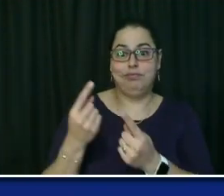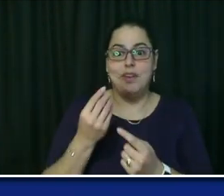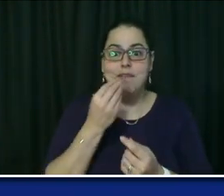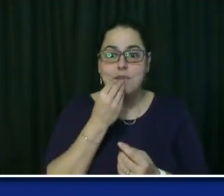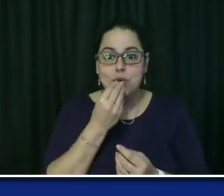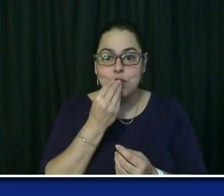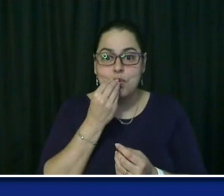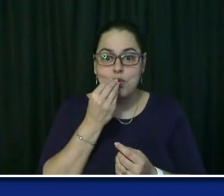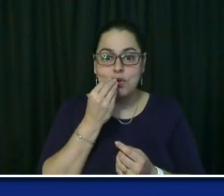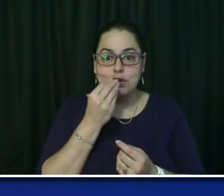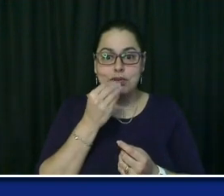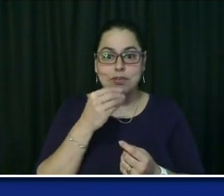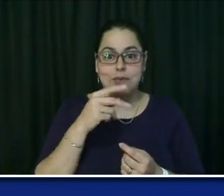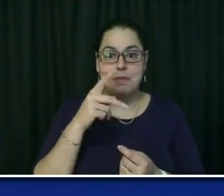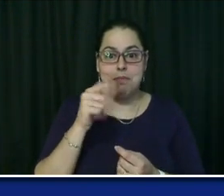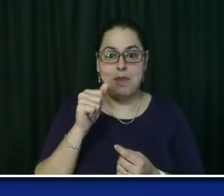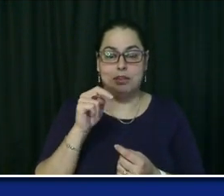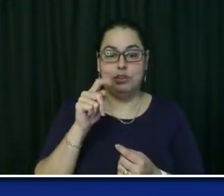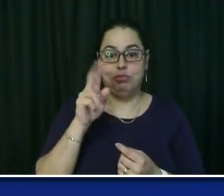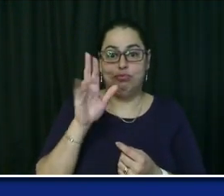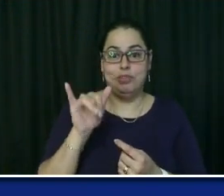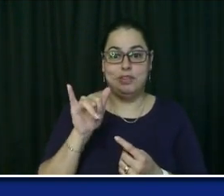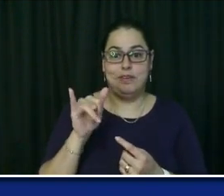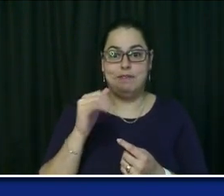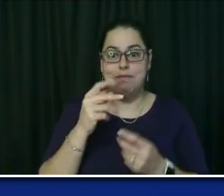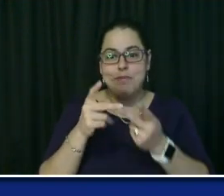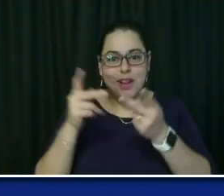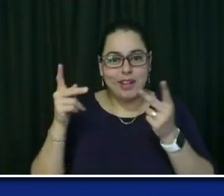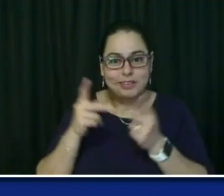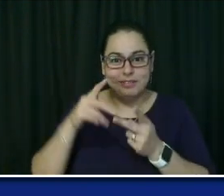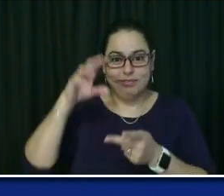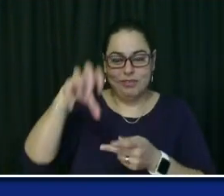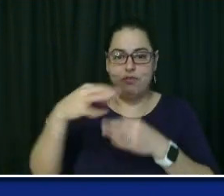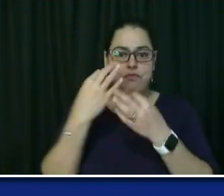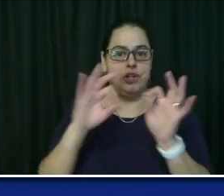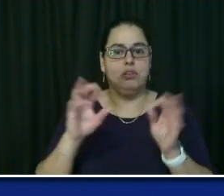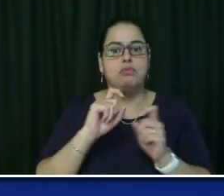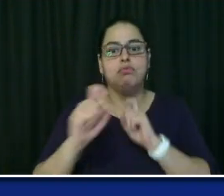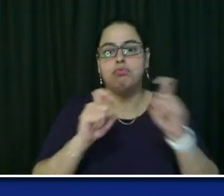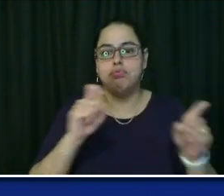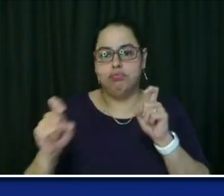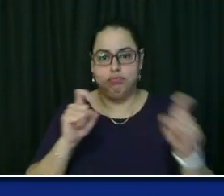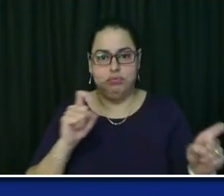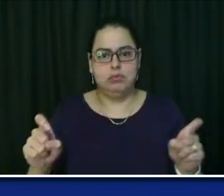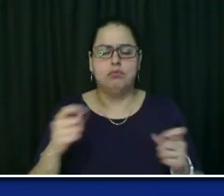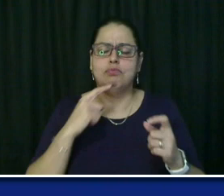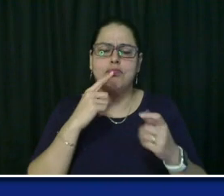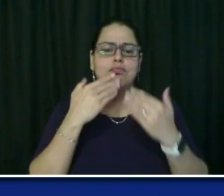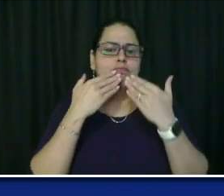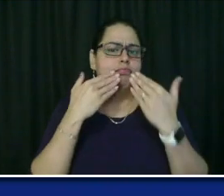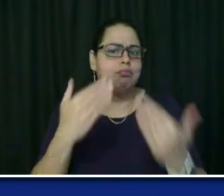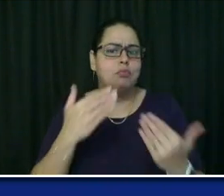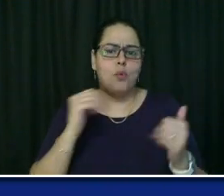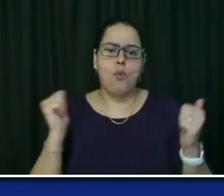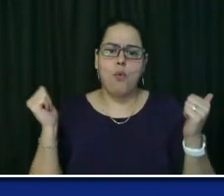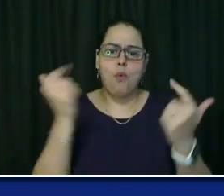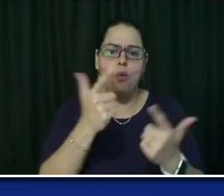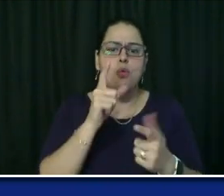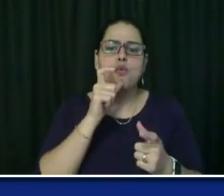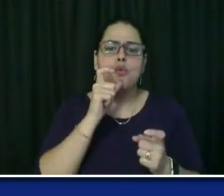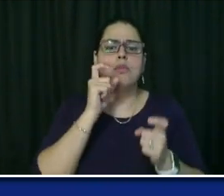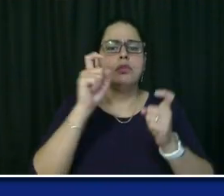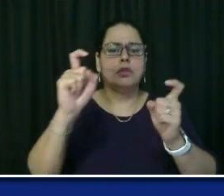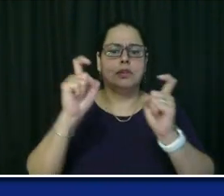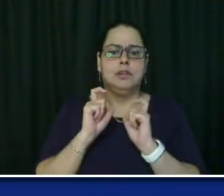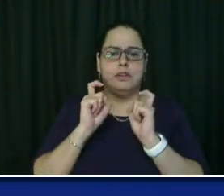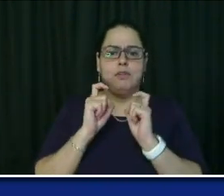residents. I want to thank the Elmsford residents for their food donations, monetary donations, and Feeding Westchester for all the